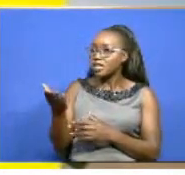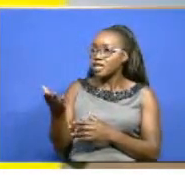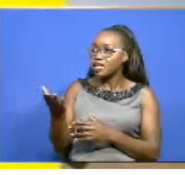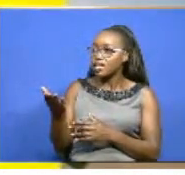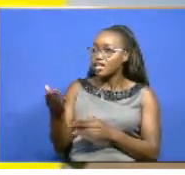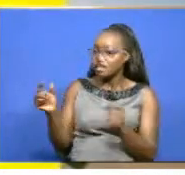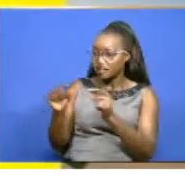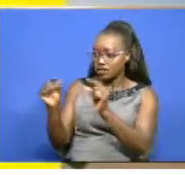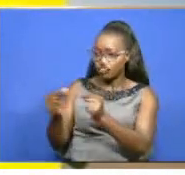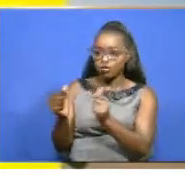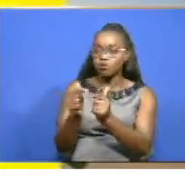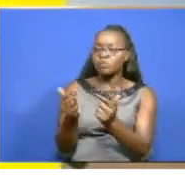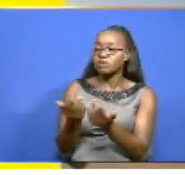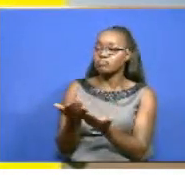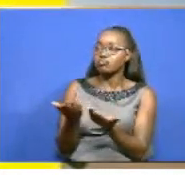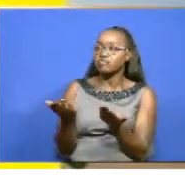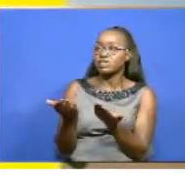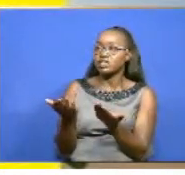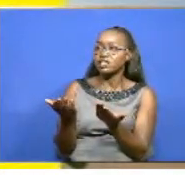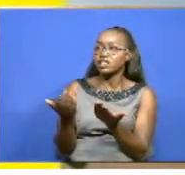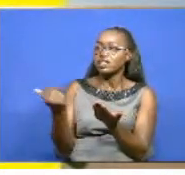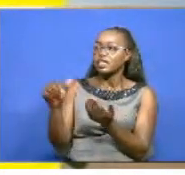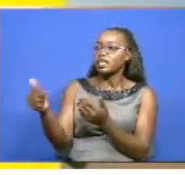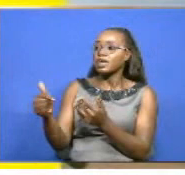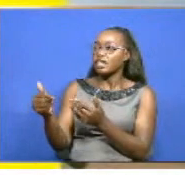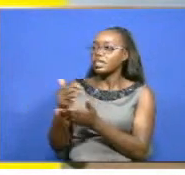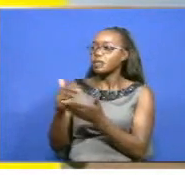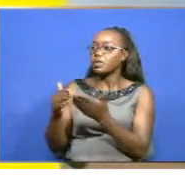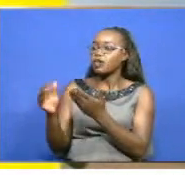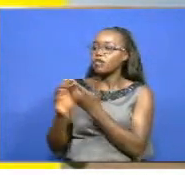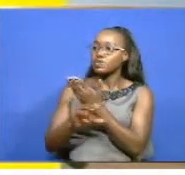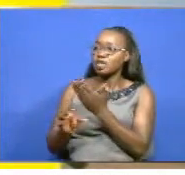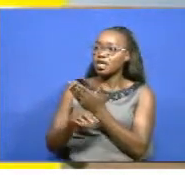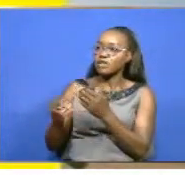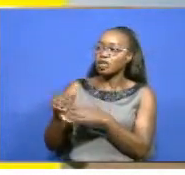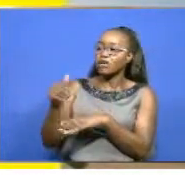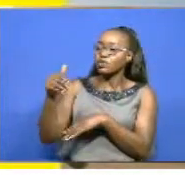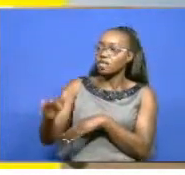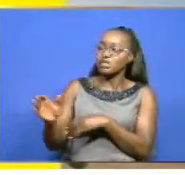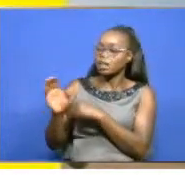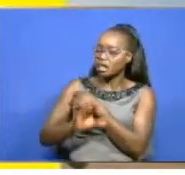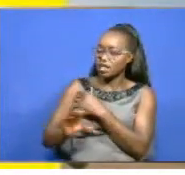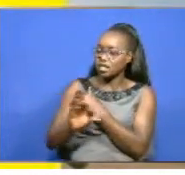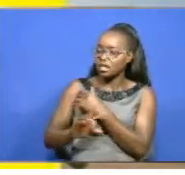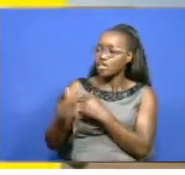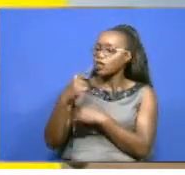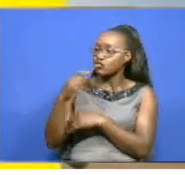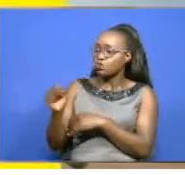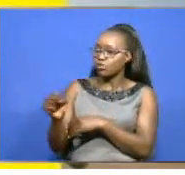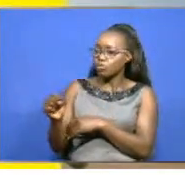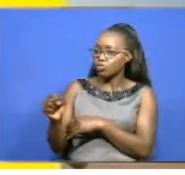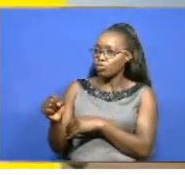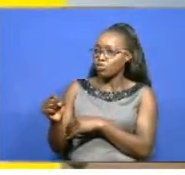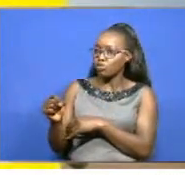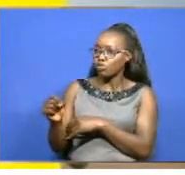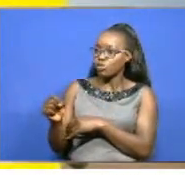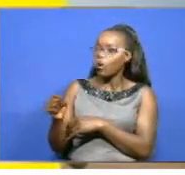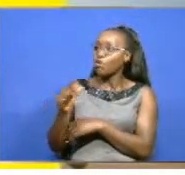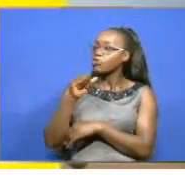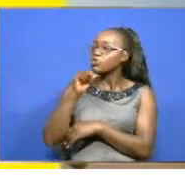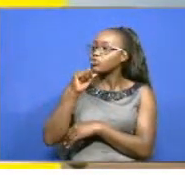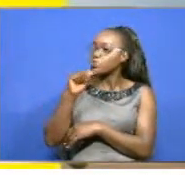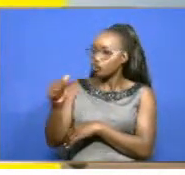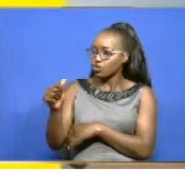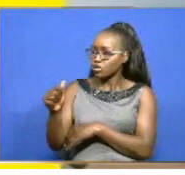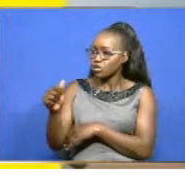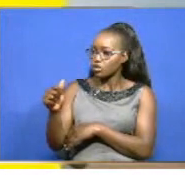these groups, you know. They come from any other part of the country. They come from other part outside the country. And therefore, we should not, you